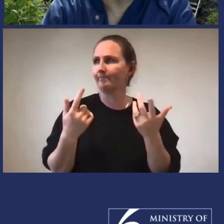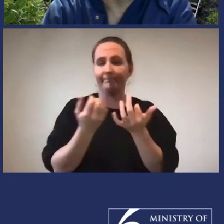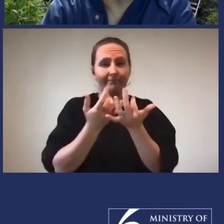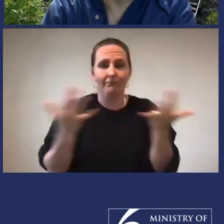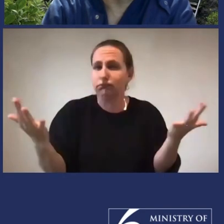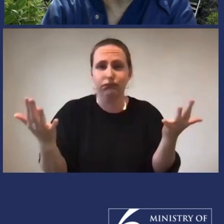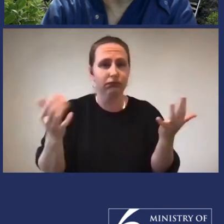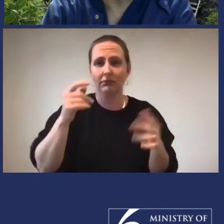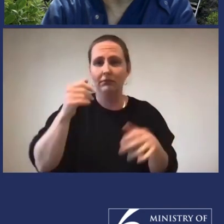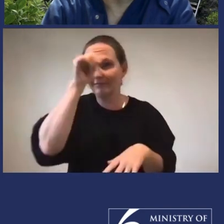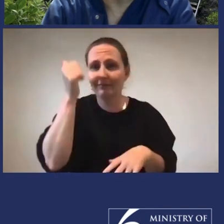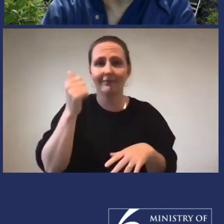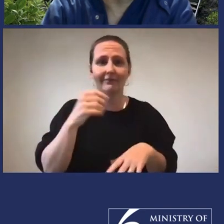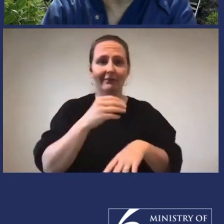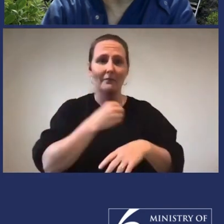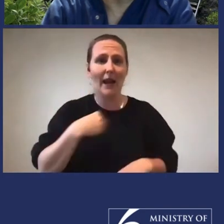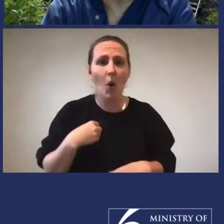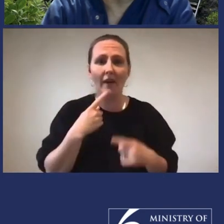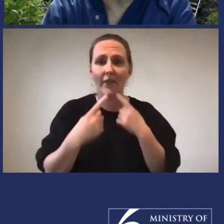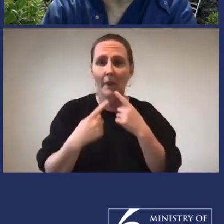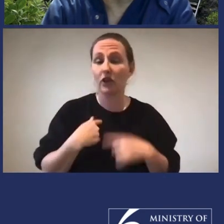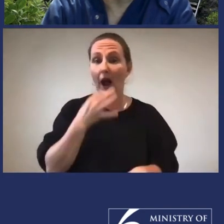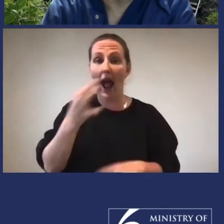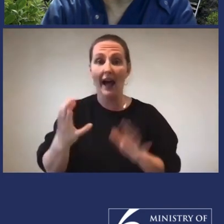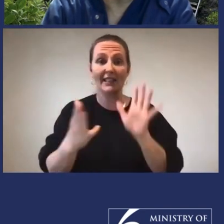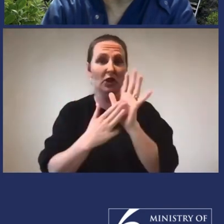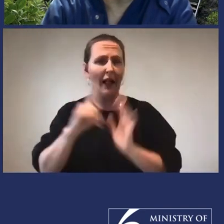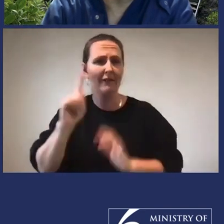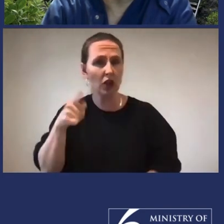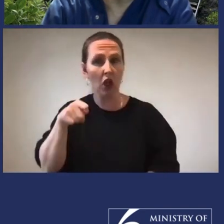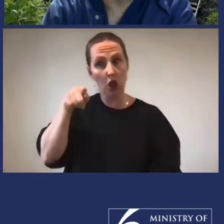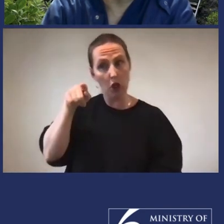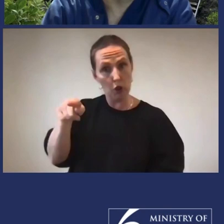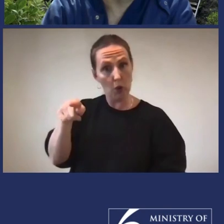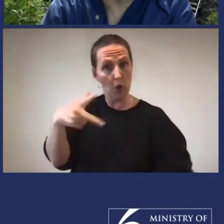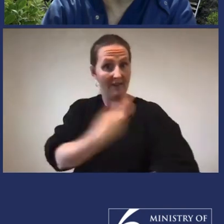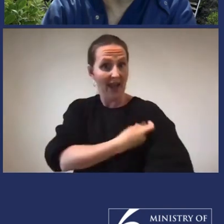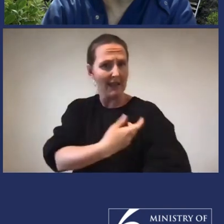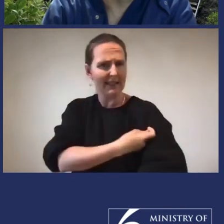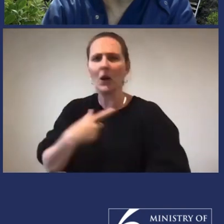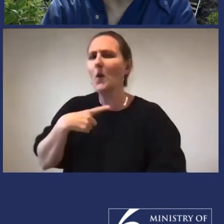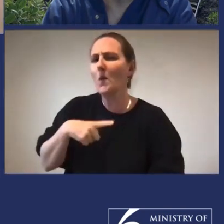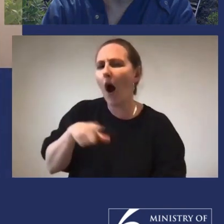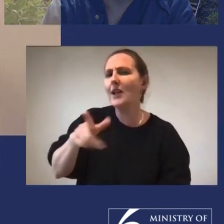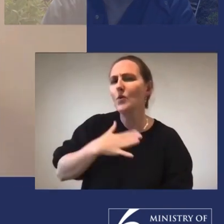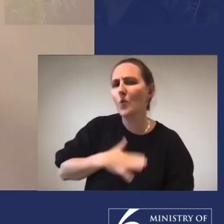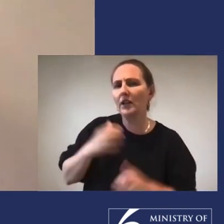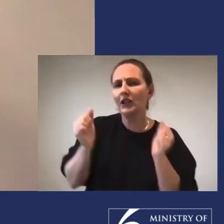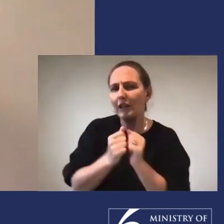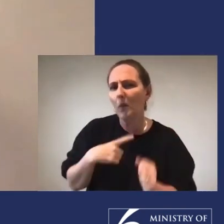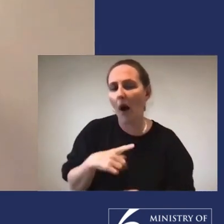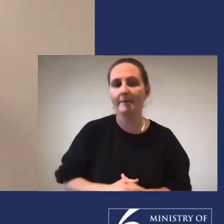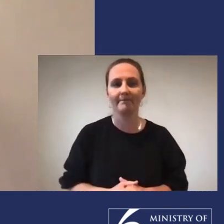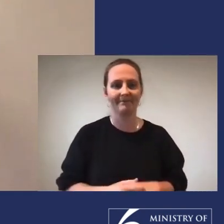Michelle, can I come to you and just ask you first, why did you make the decision to get vaccinated? Sure. Well, being from